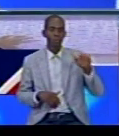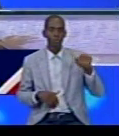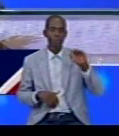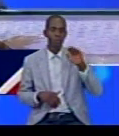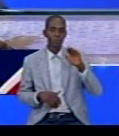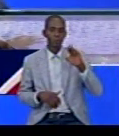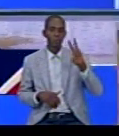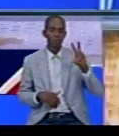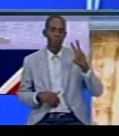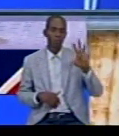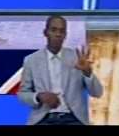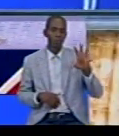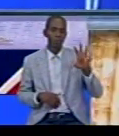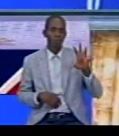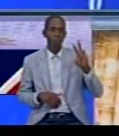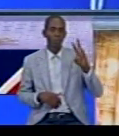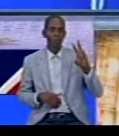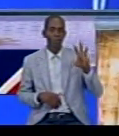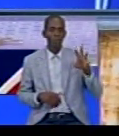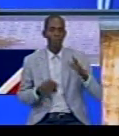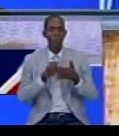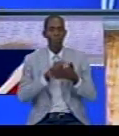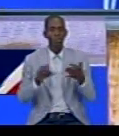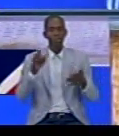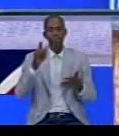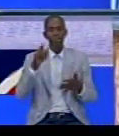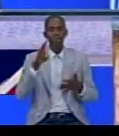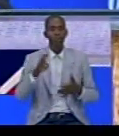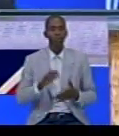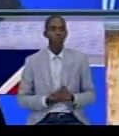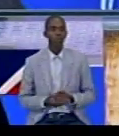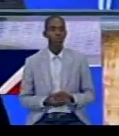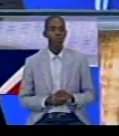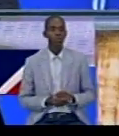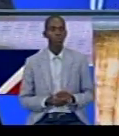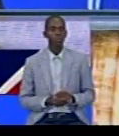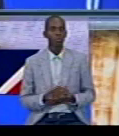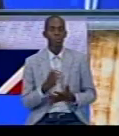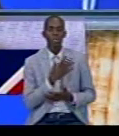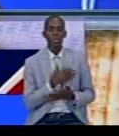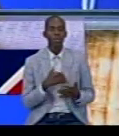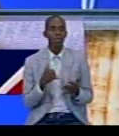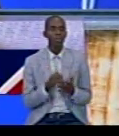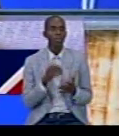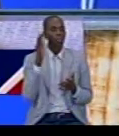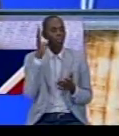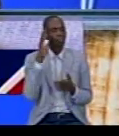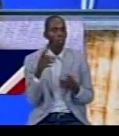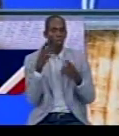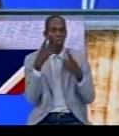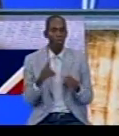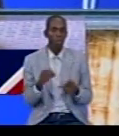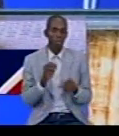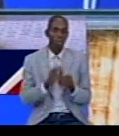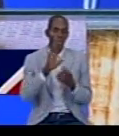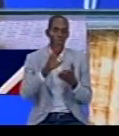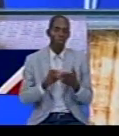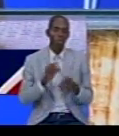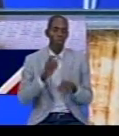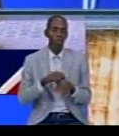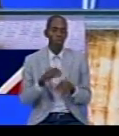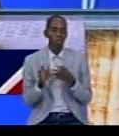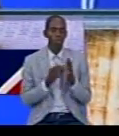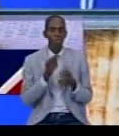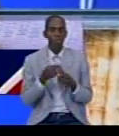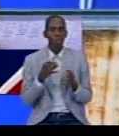chapter 65. Reading from verse 24. And it shall come to pass in your own day. It